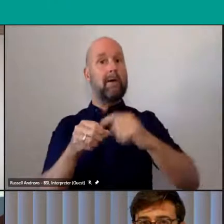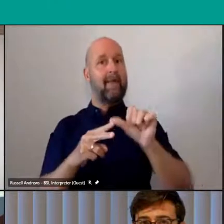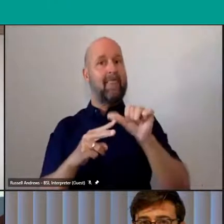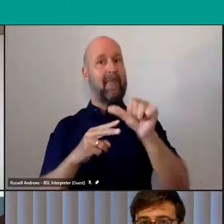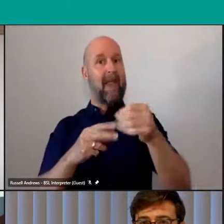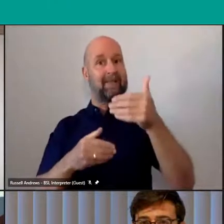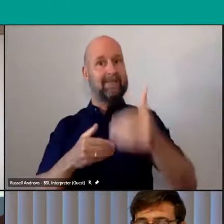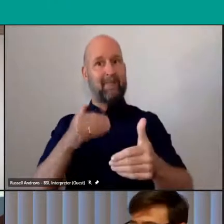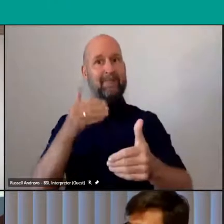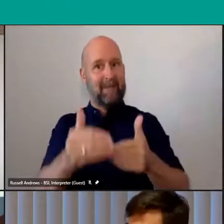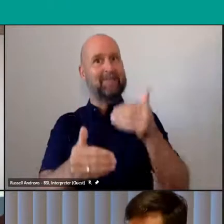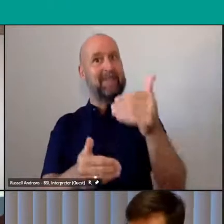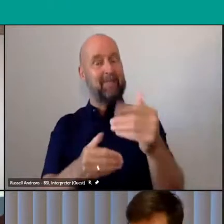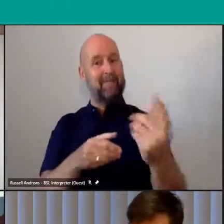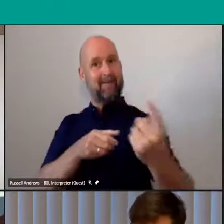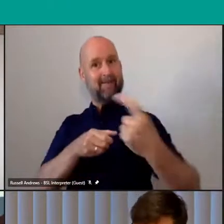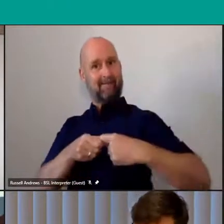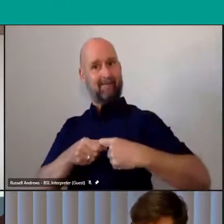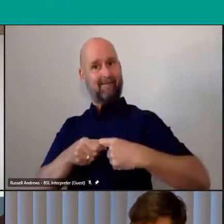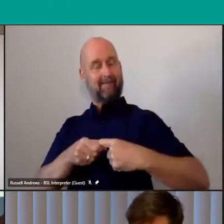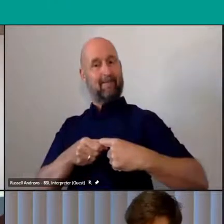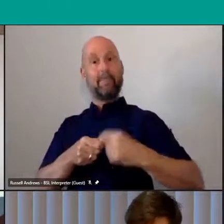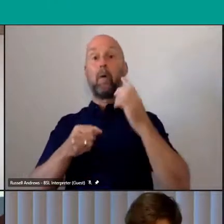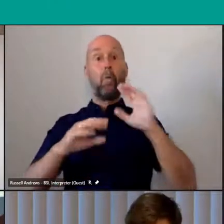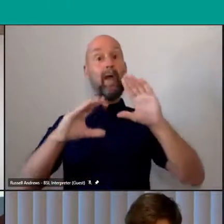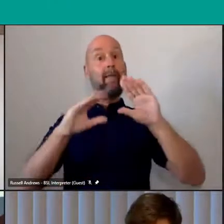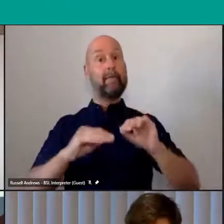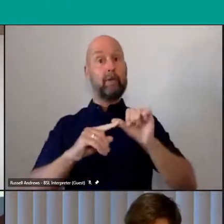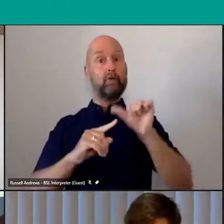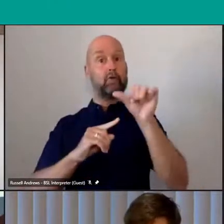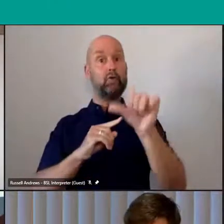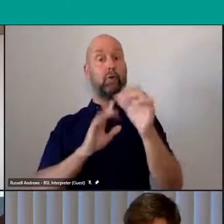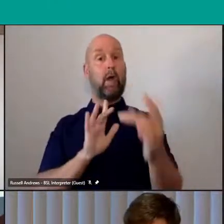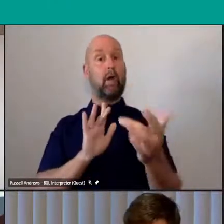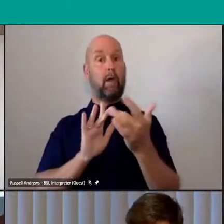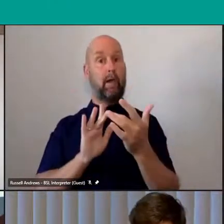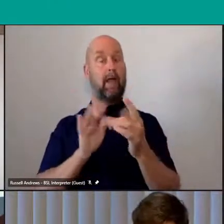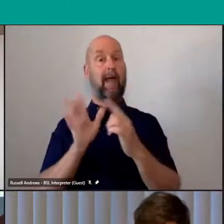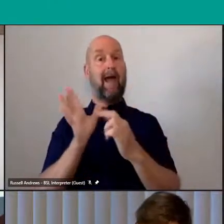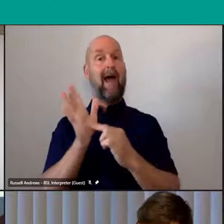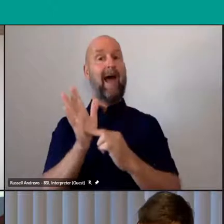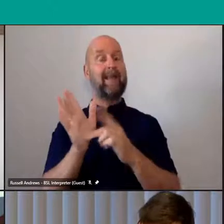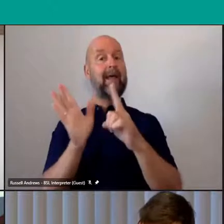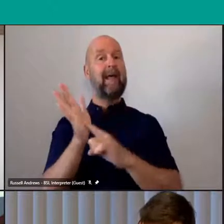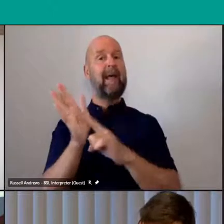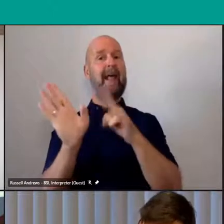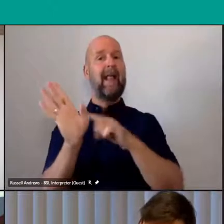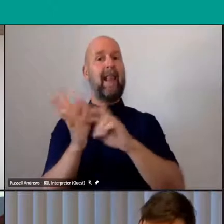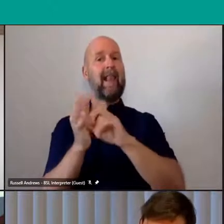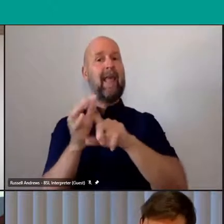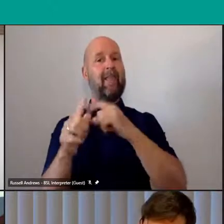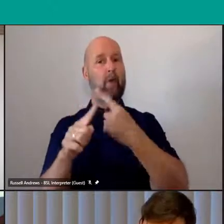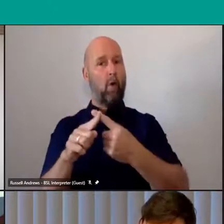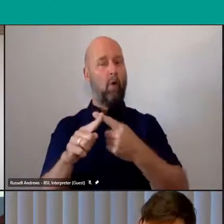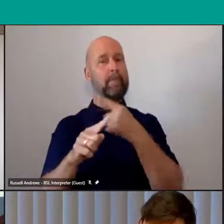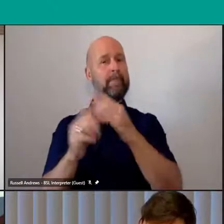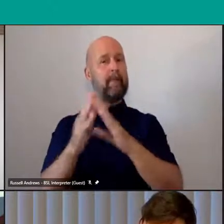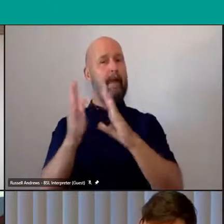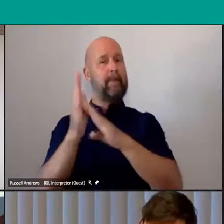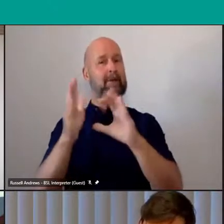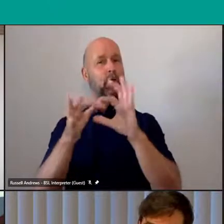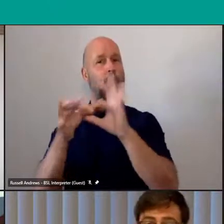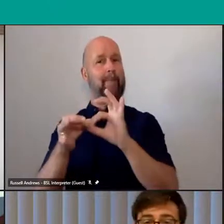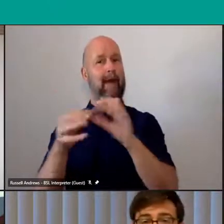steps. And after this event, you can contact Anne Lithgow at the Greater Manchester Combined Authority if you want any